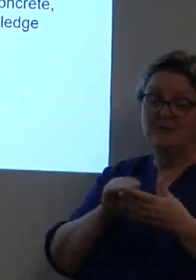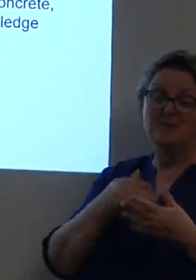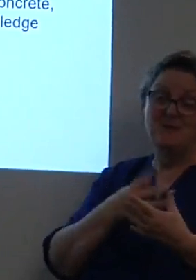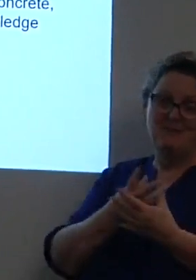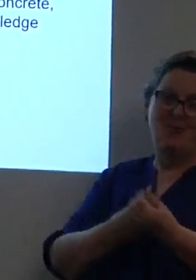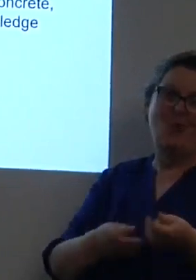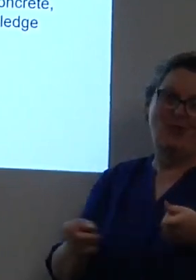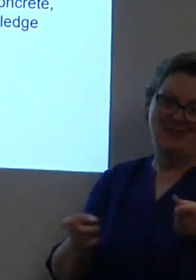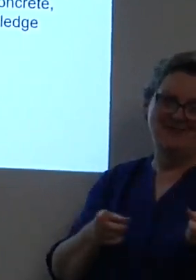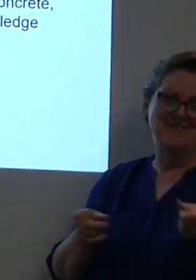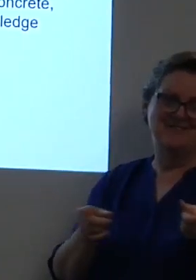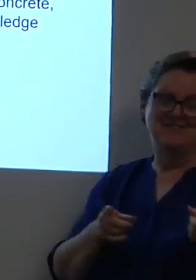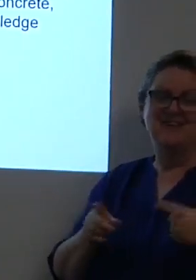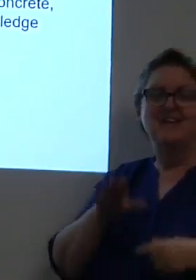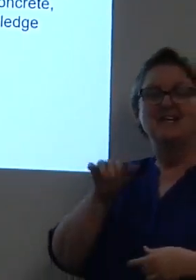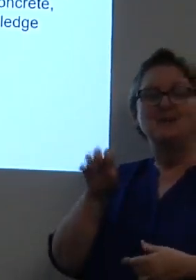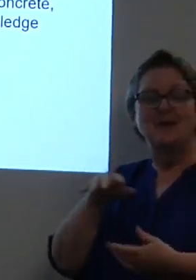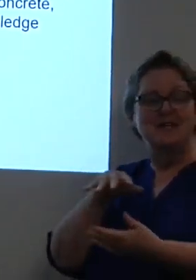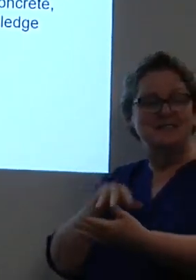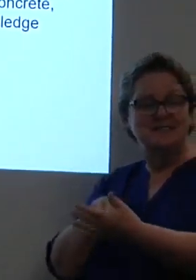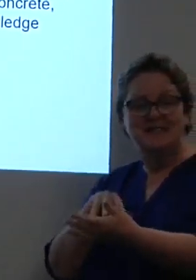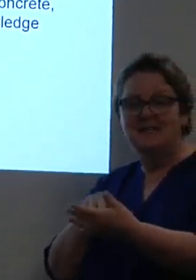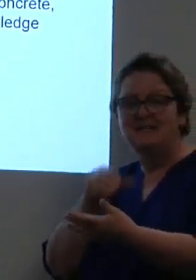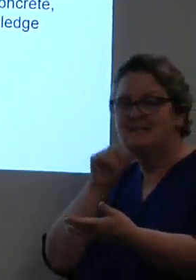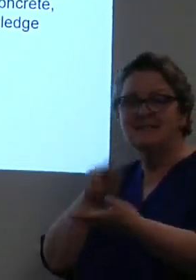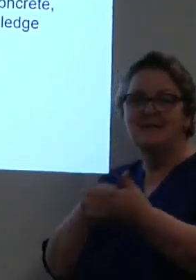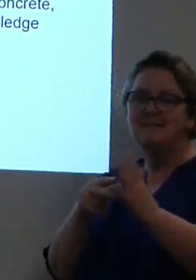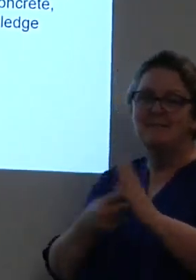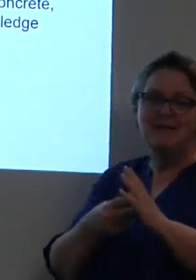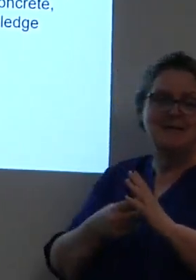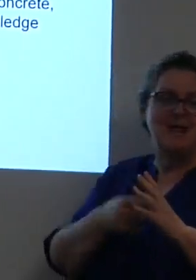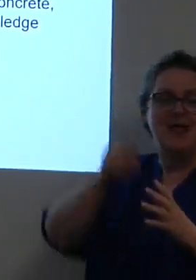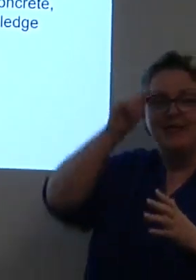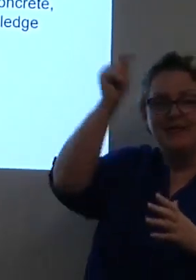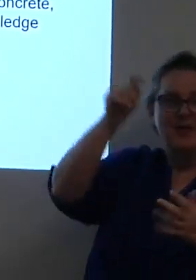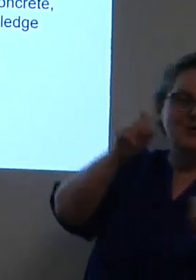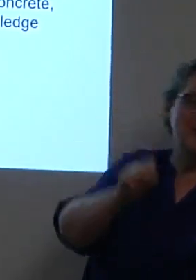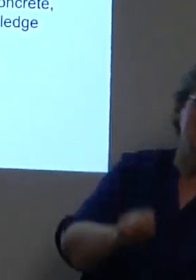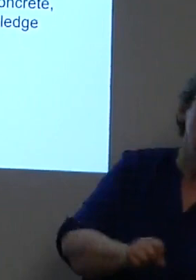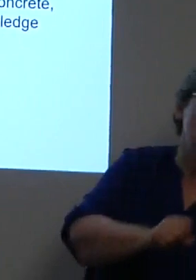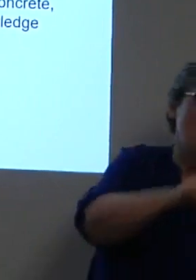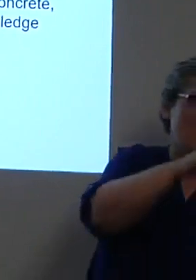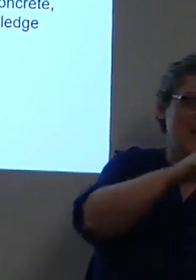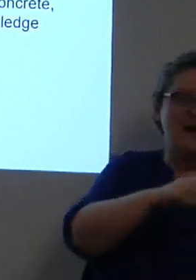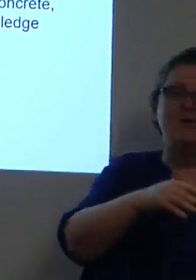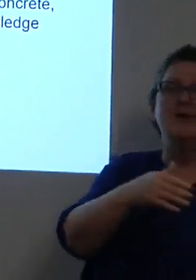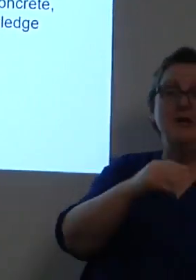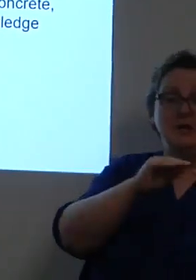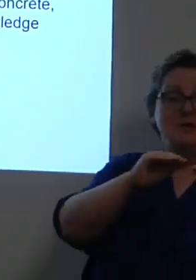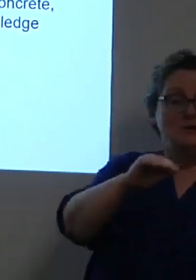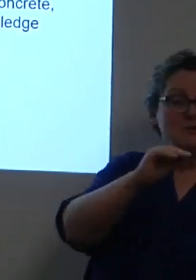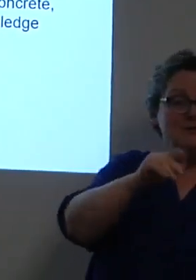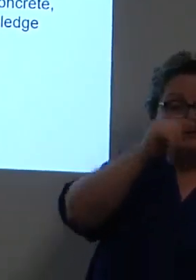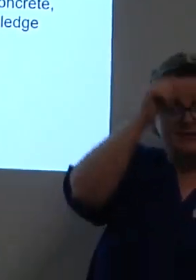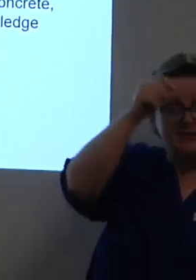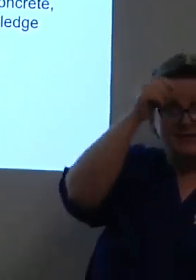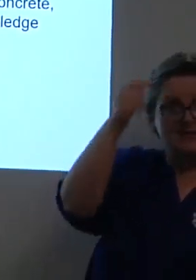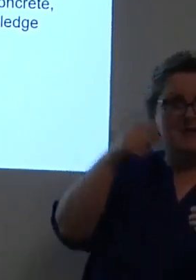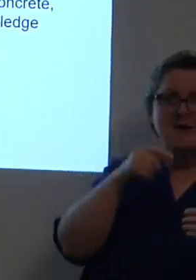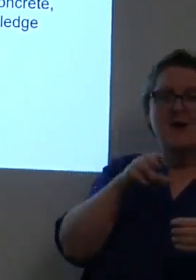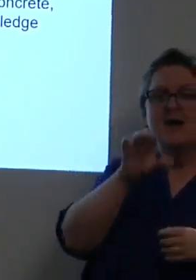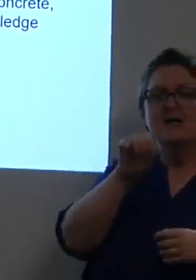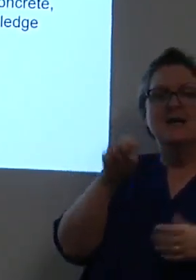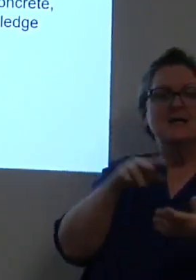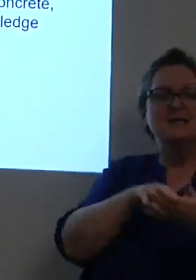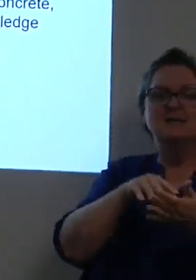case studies are not the absence of theory. They're often a way to apply theory. So these don't have to be opposites. You can think of case studies